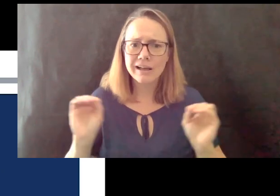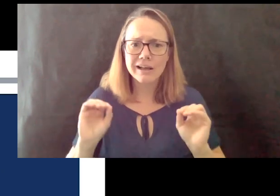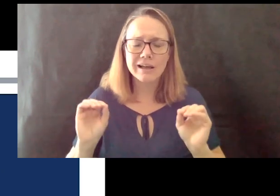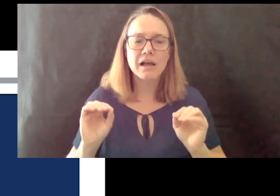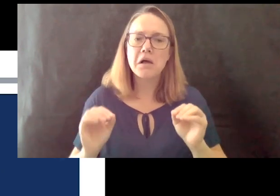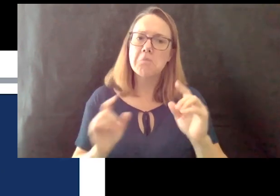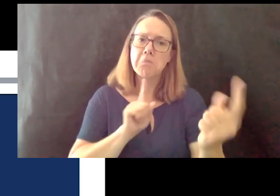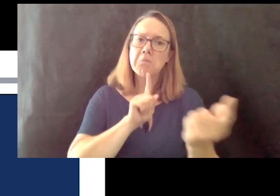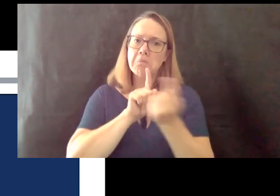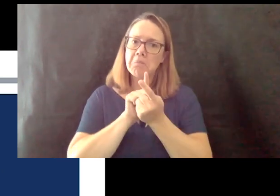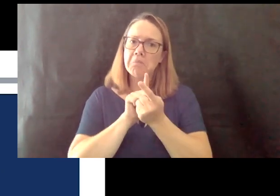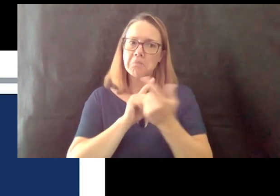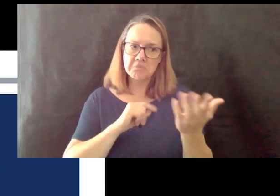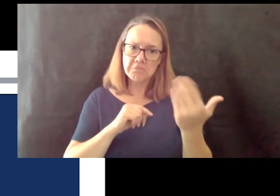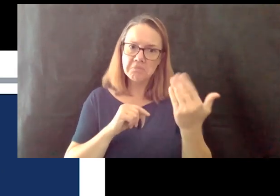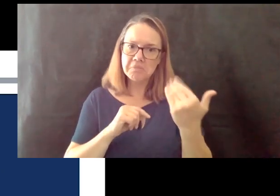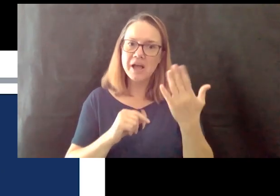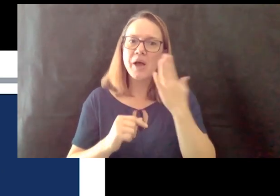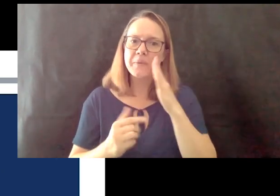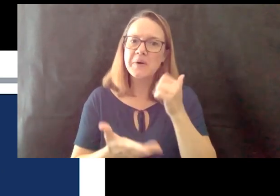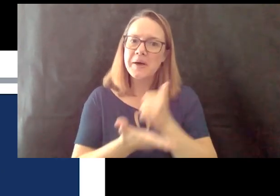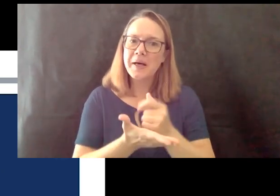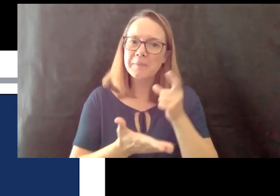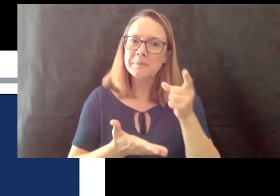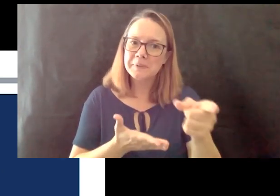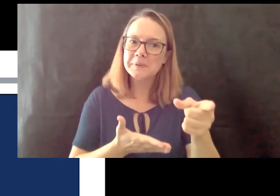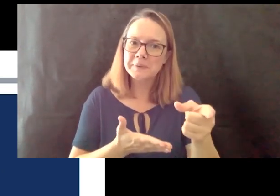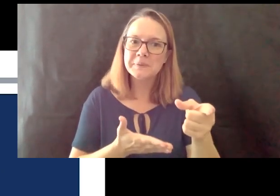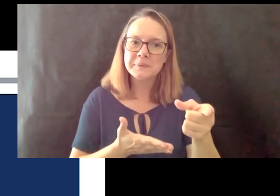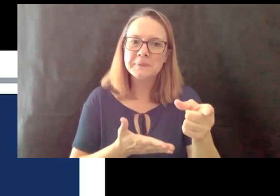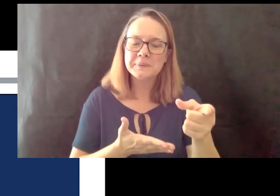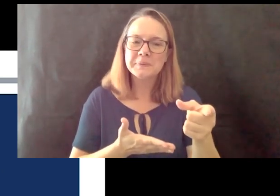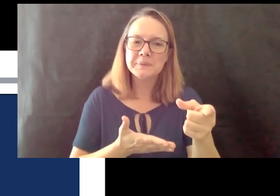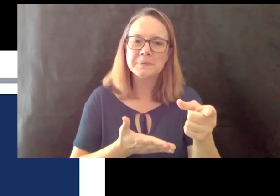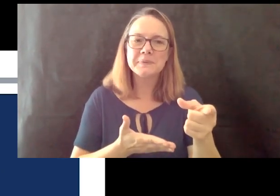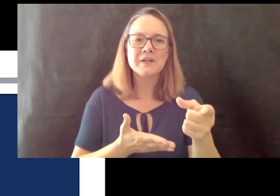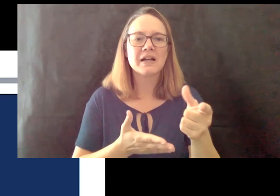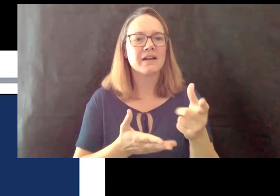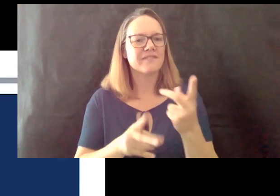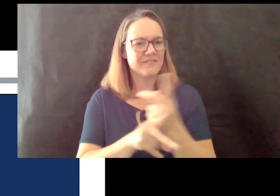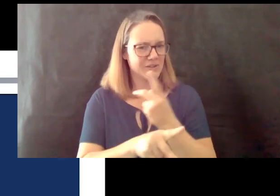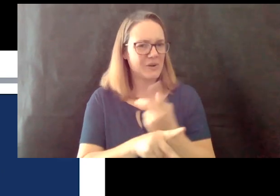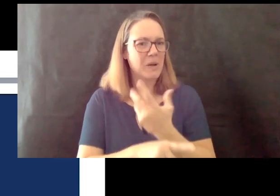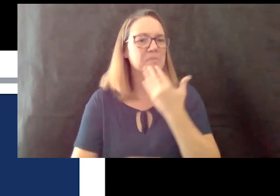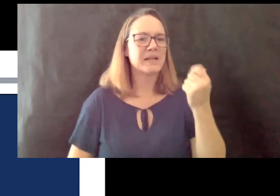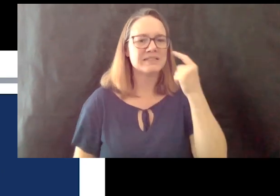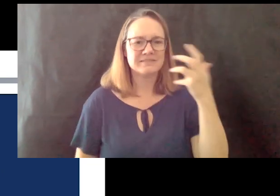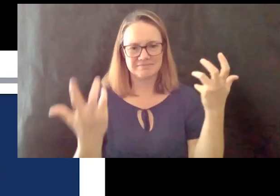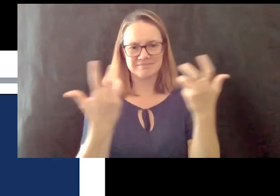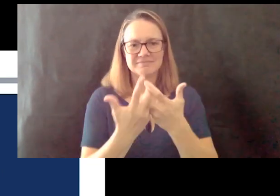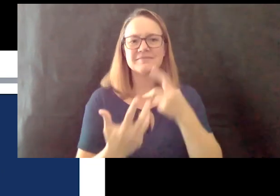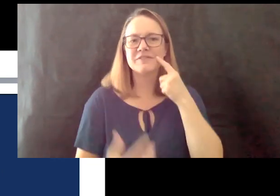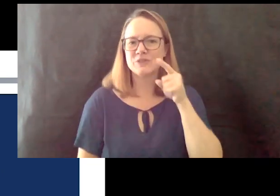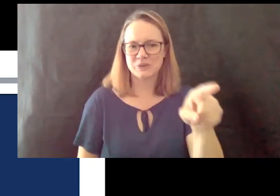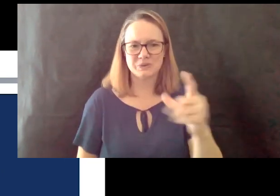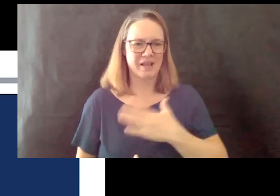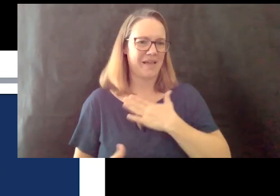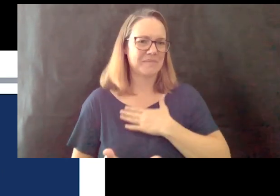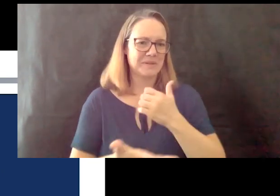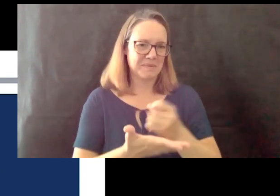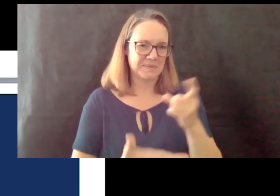can't think of anything, come see us and we'll help give you examples and help tie this into your